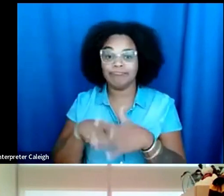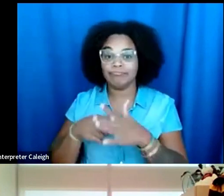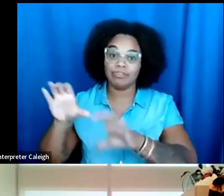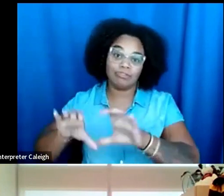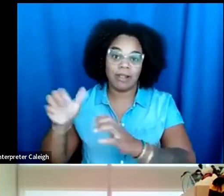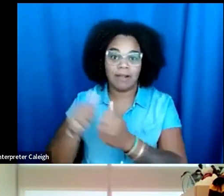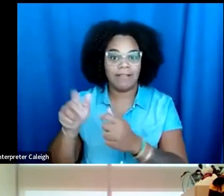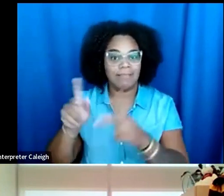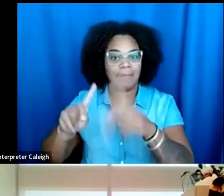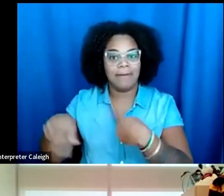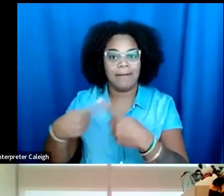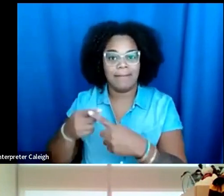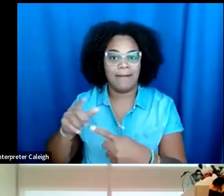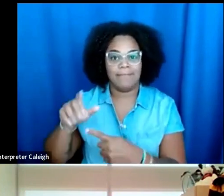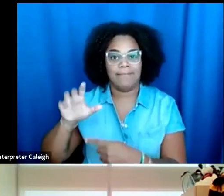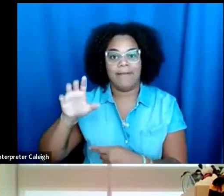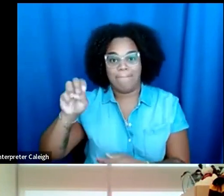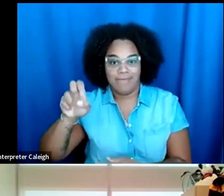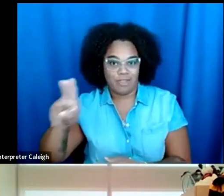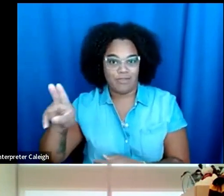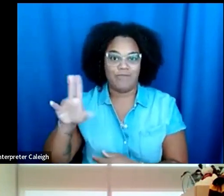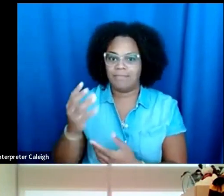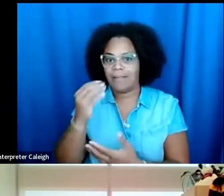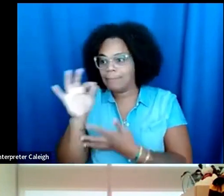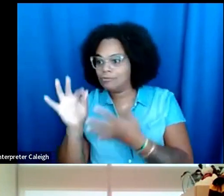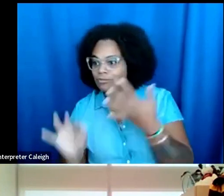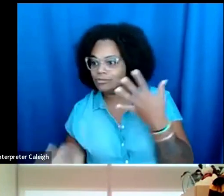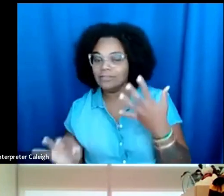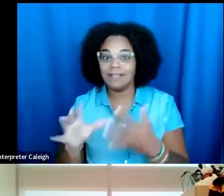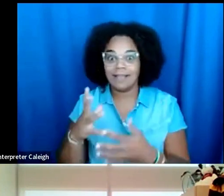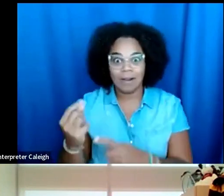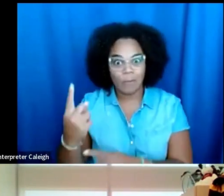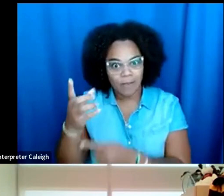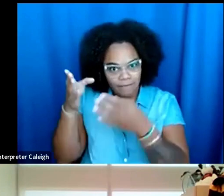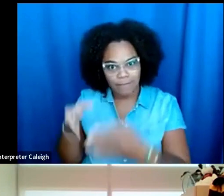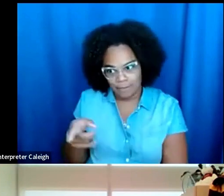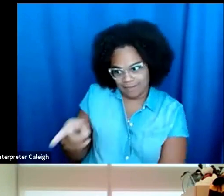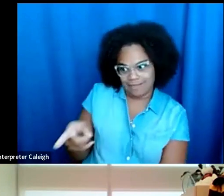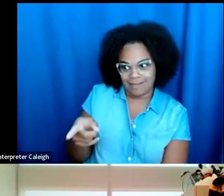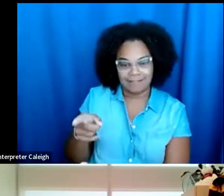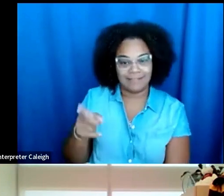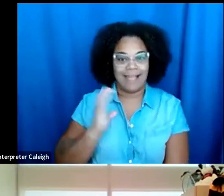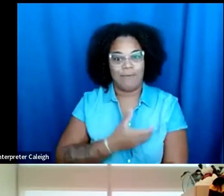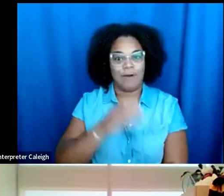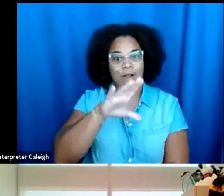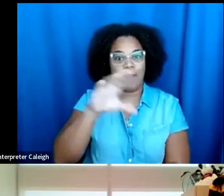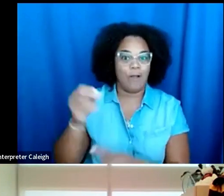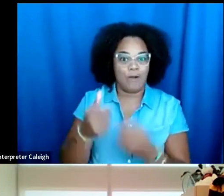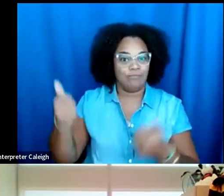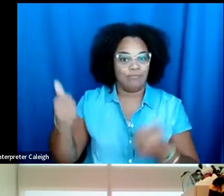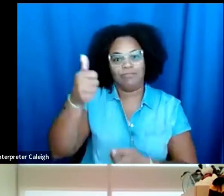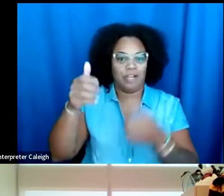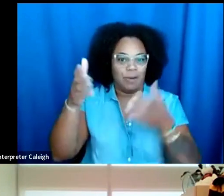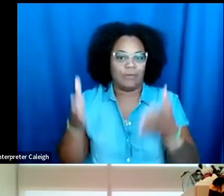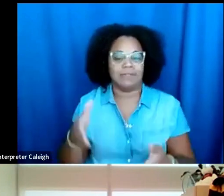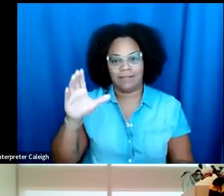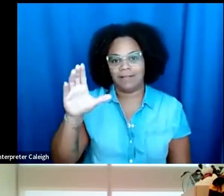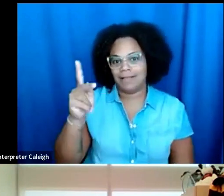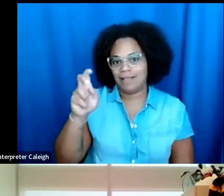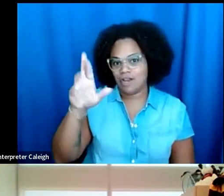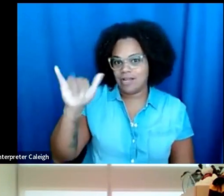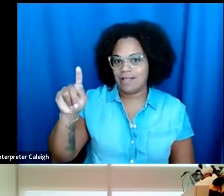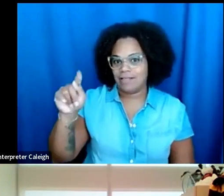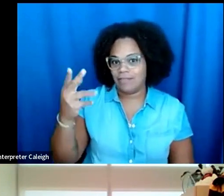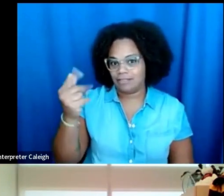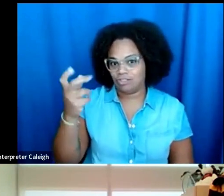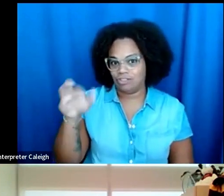about the menu, and lo and behold, one of them was our co-chair, Carrie Thatcher, who informed me about the Greensboro health disparities.